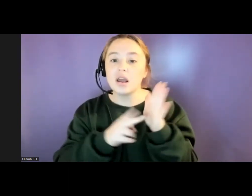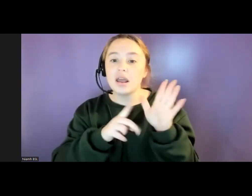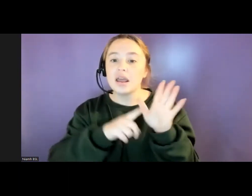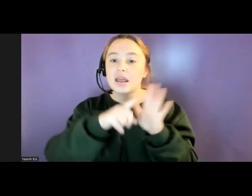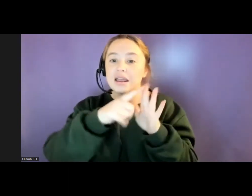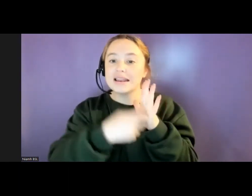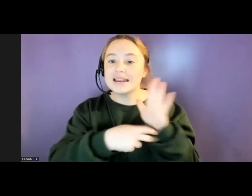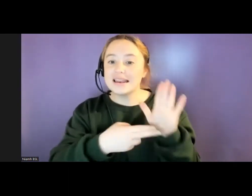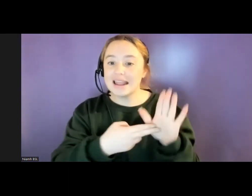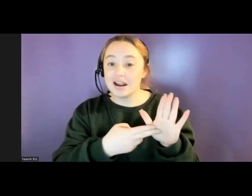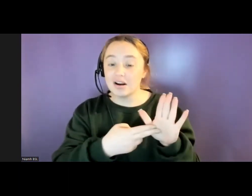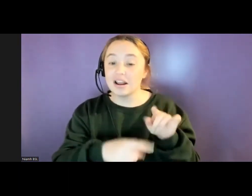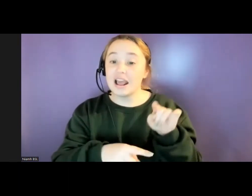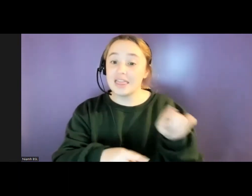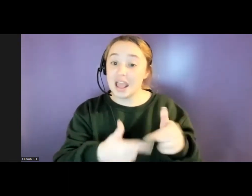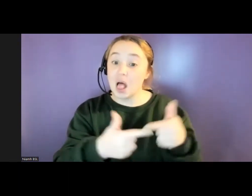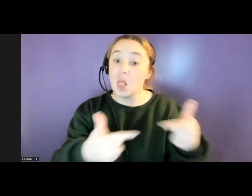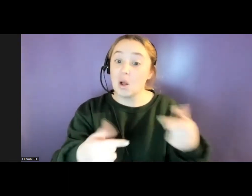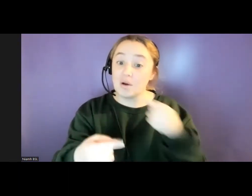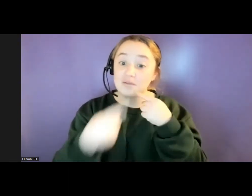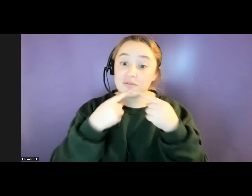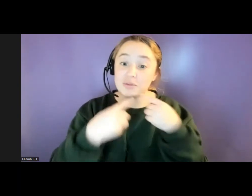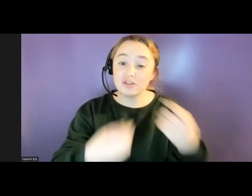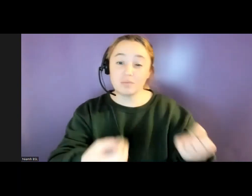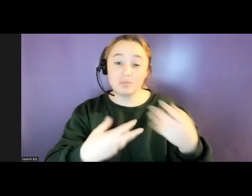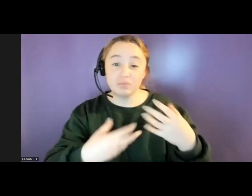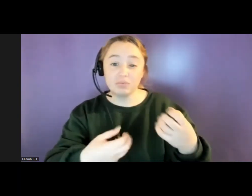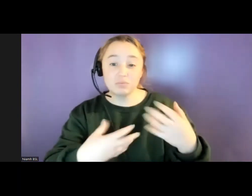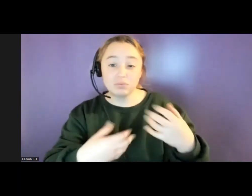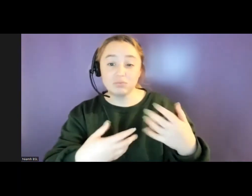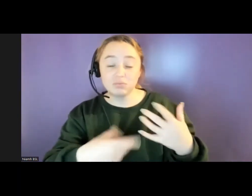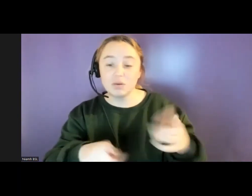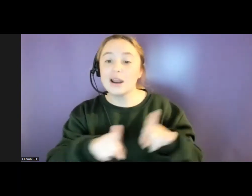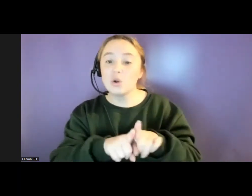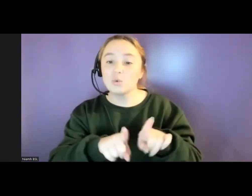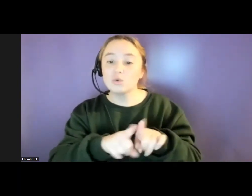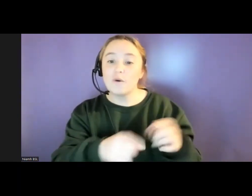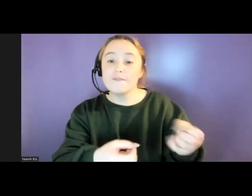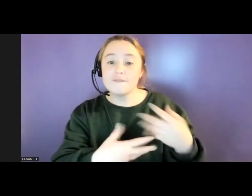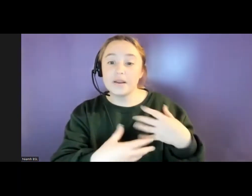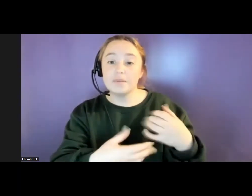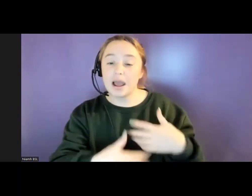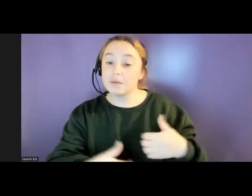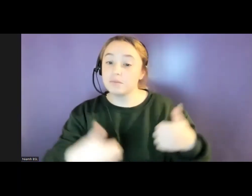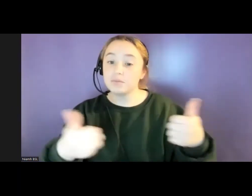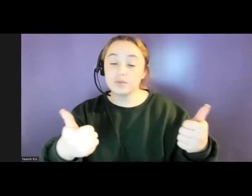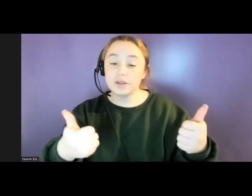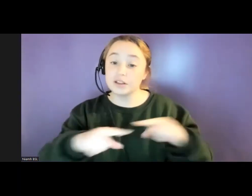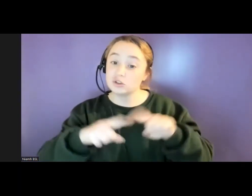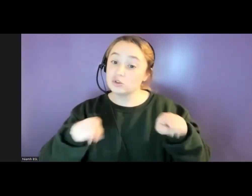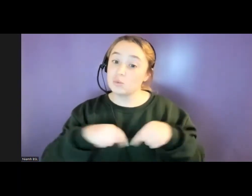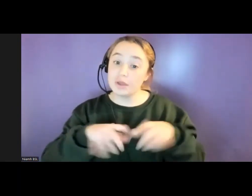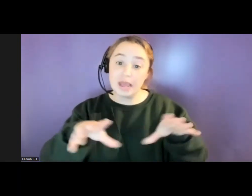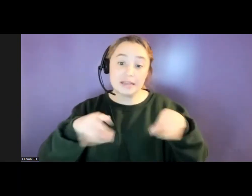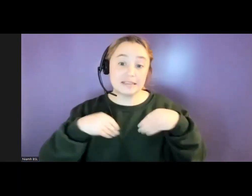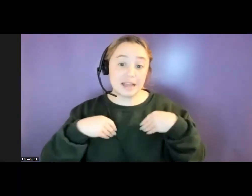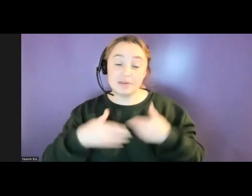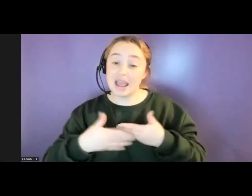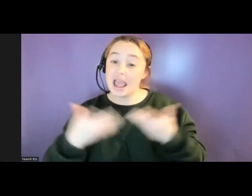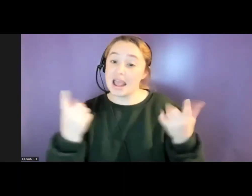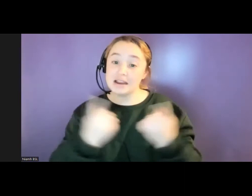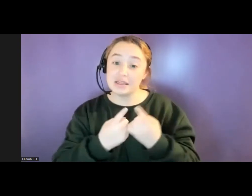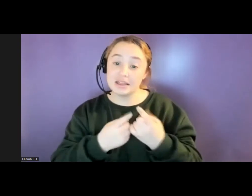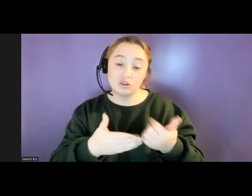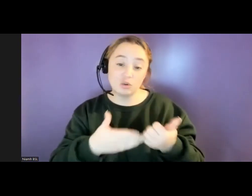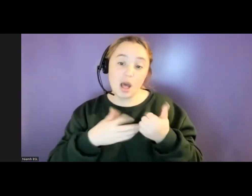great fountain of knowledge for us and great feedback. So we take on anything that we get from them to help us